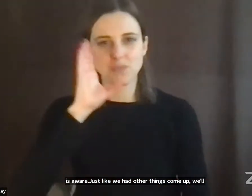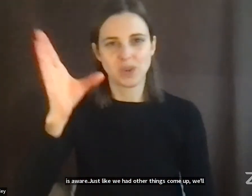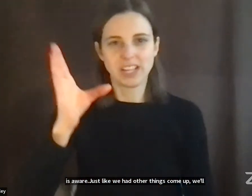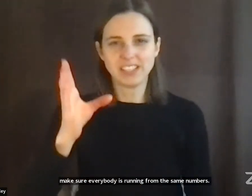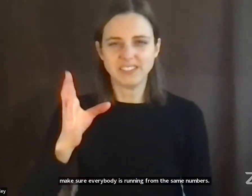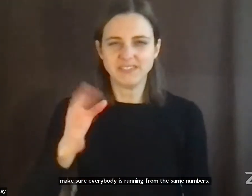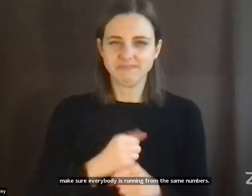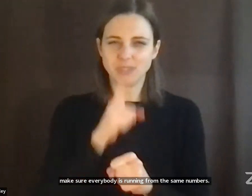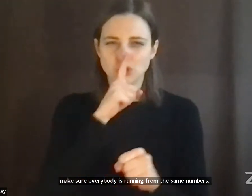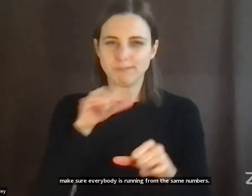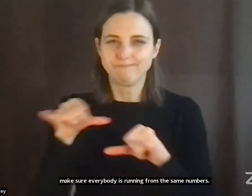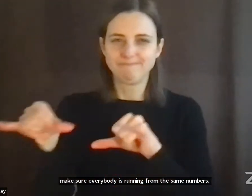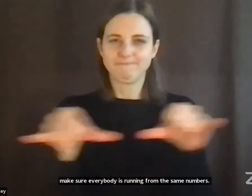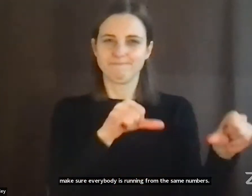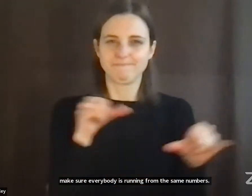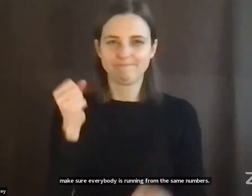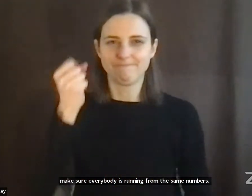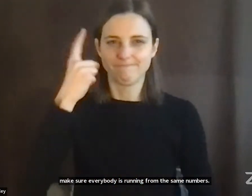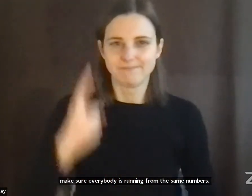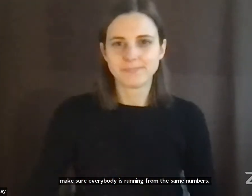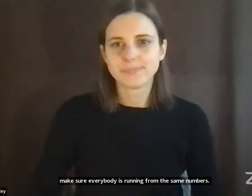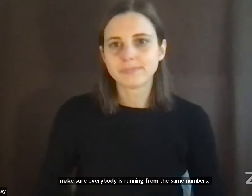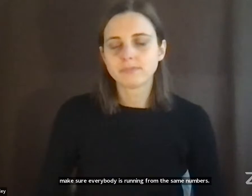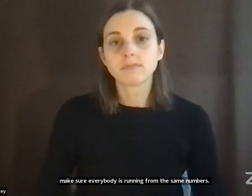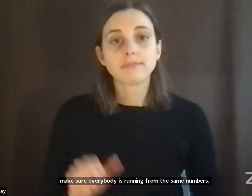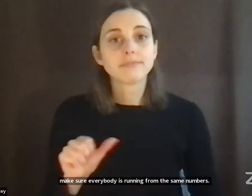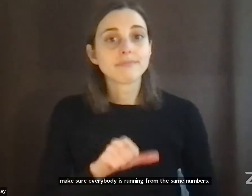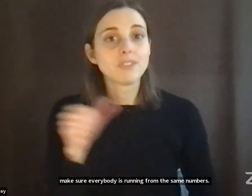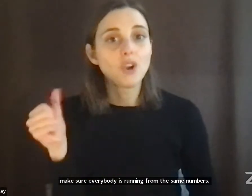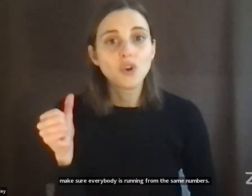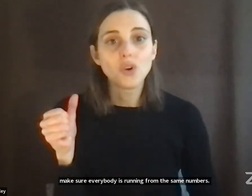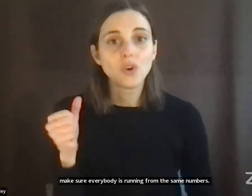Great. Other questions from members of CAG?